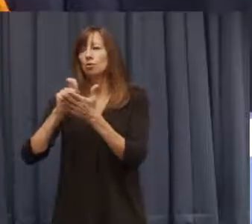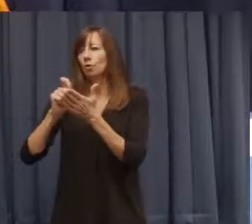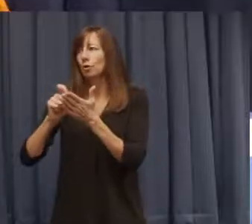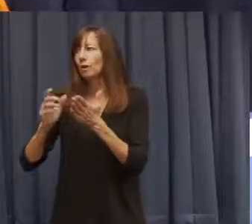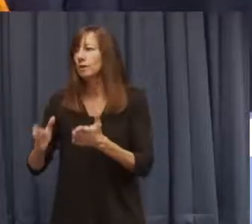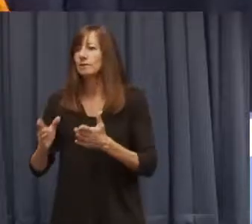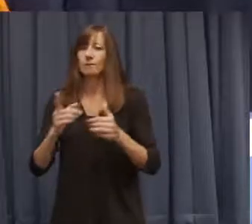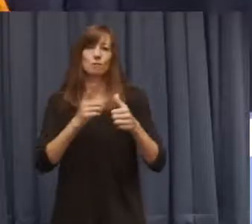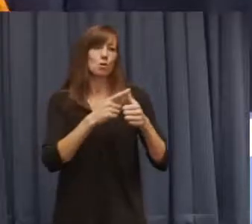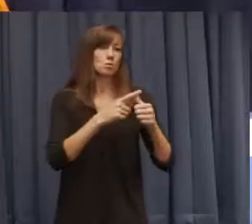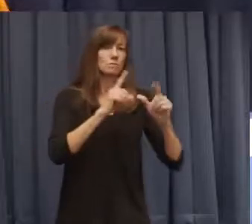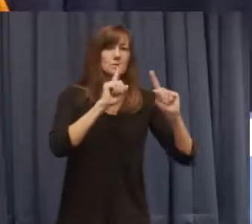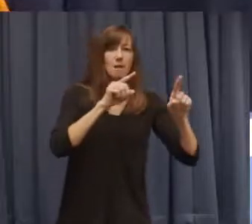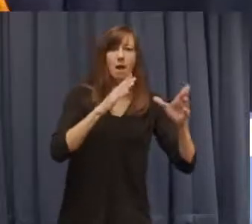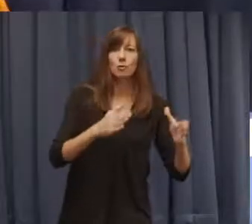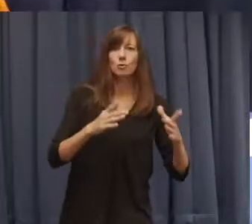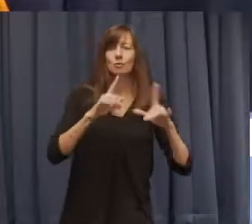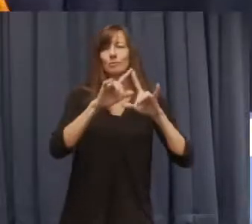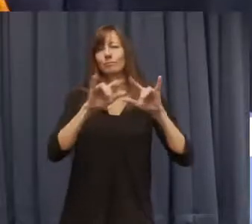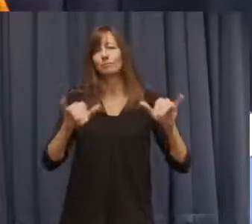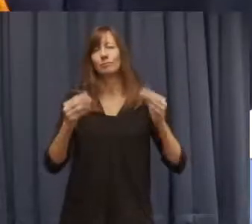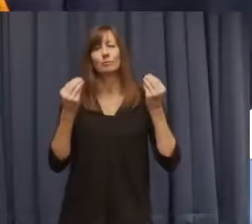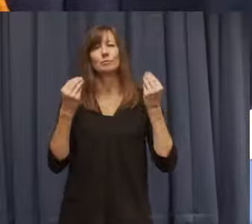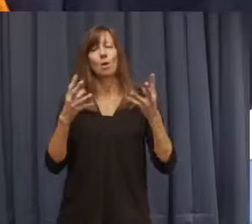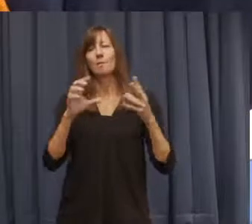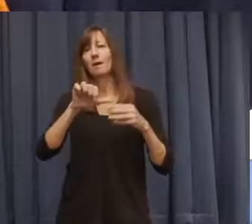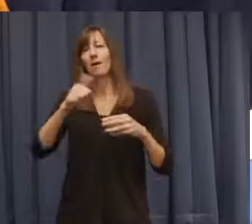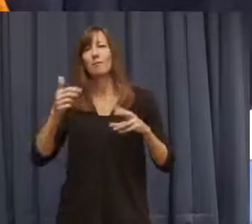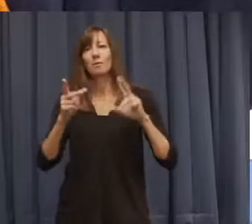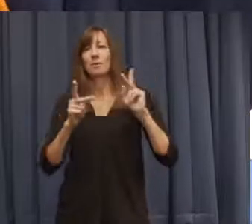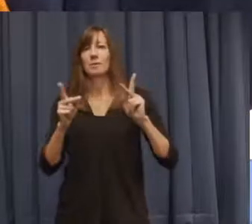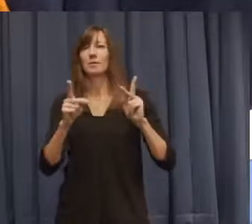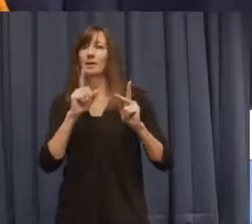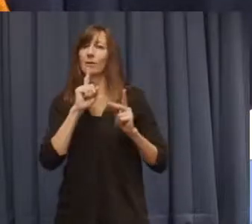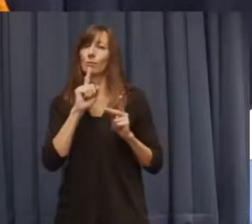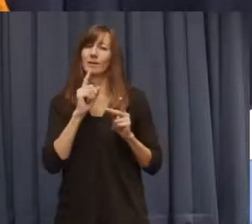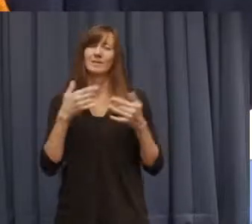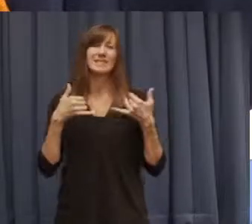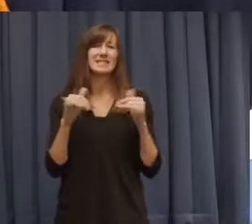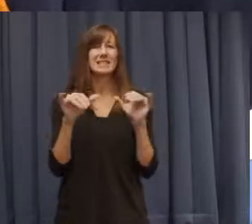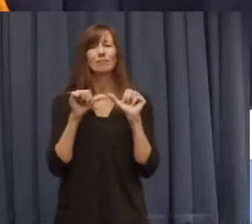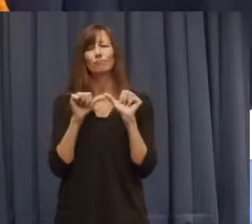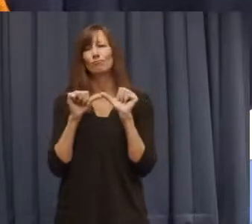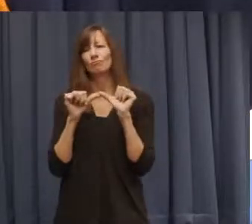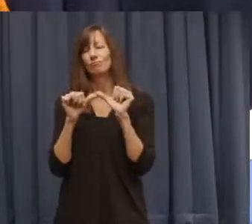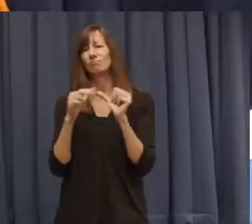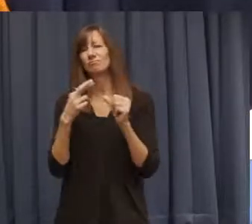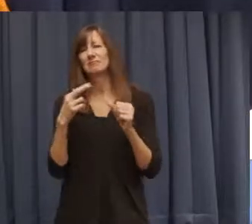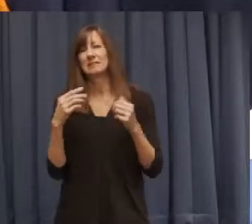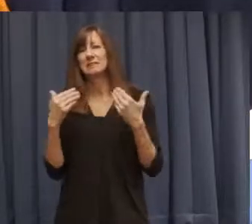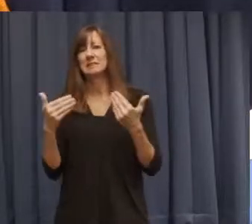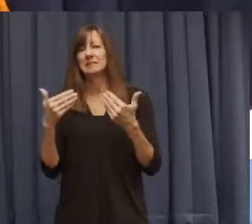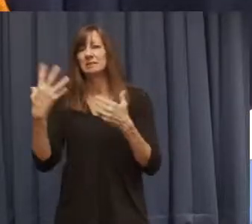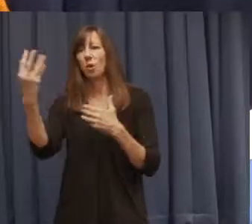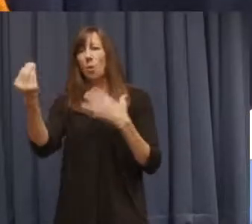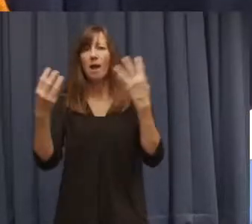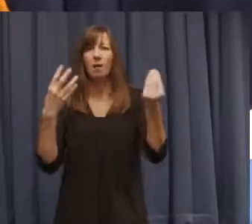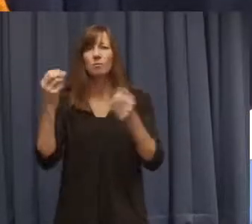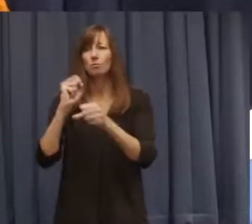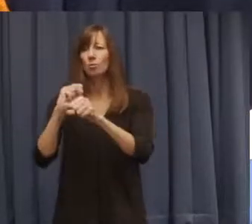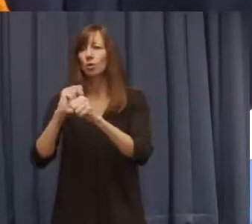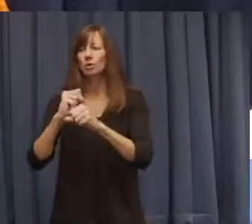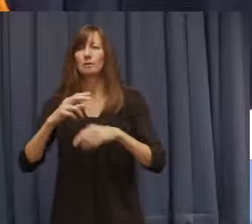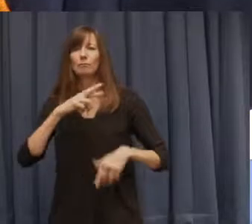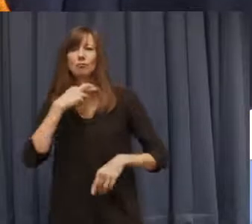responders, and really so many others that are still putting themselves at some risk to make sure we can get done